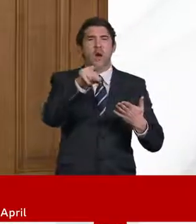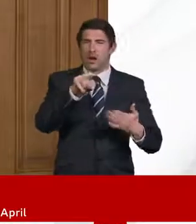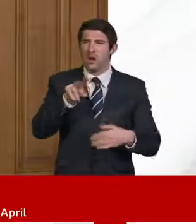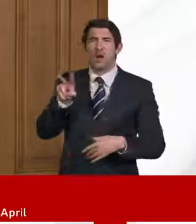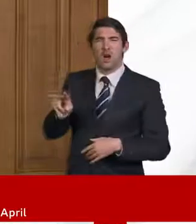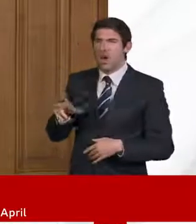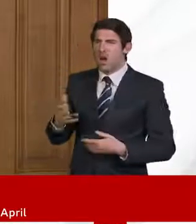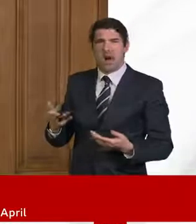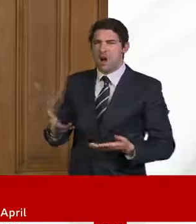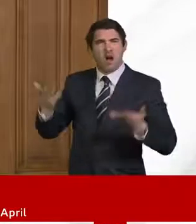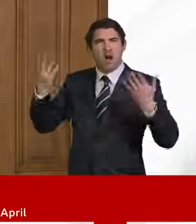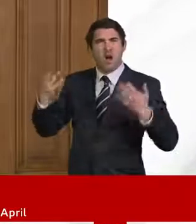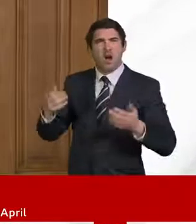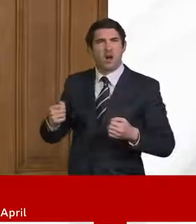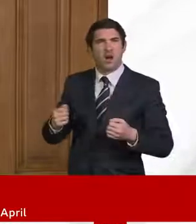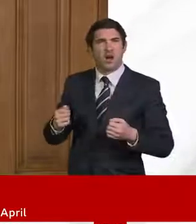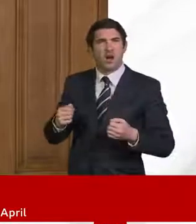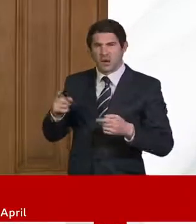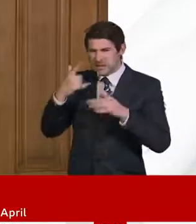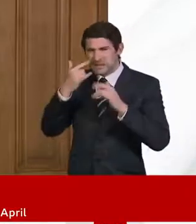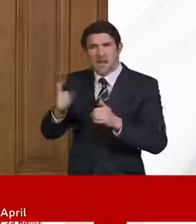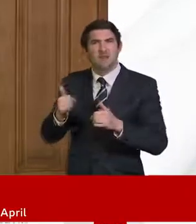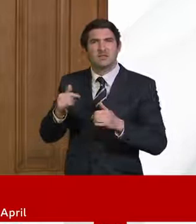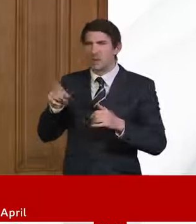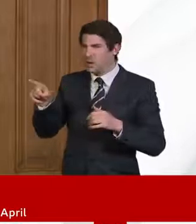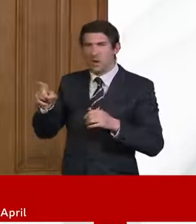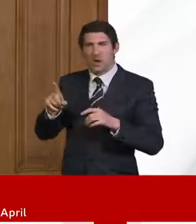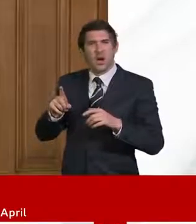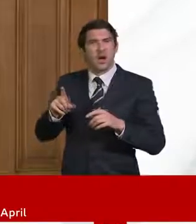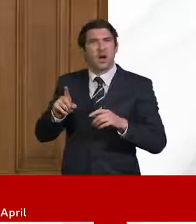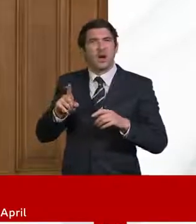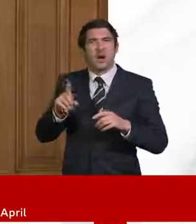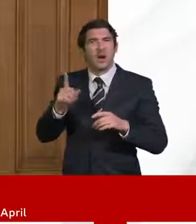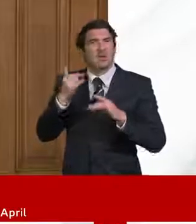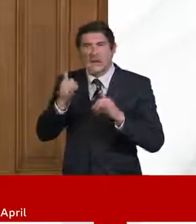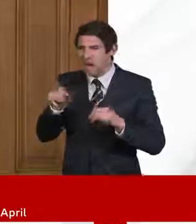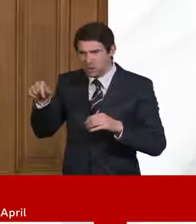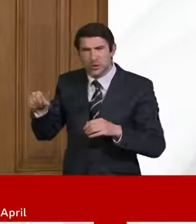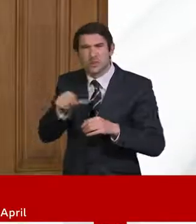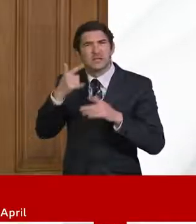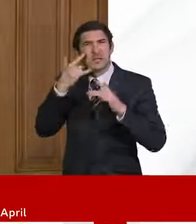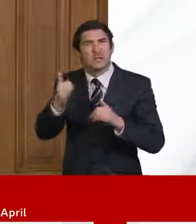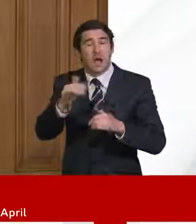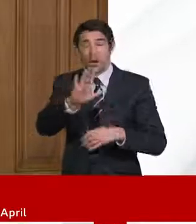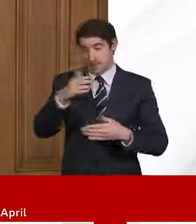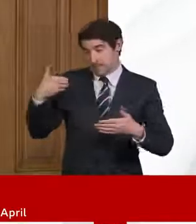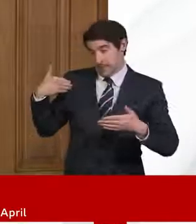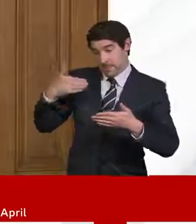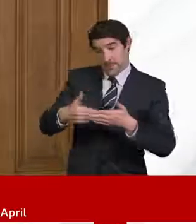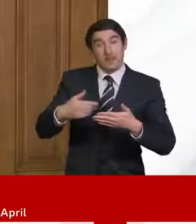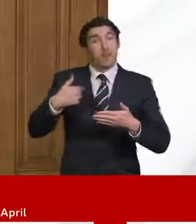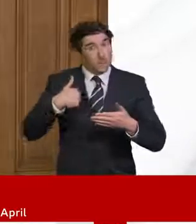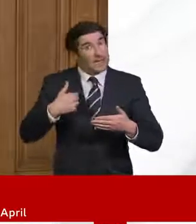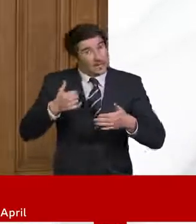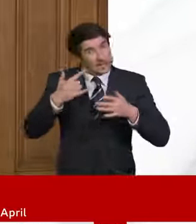to understand when you say you're switching to a different mechanism. It's not that we are not testing. What we're doing is focusing